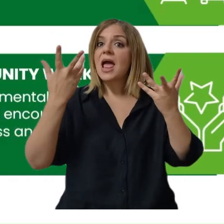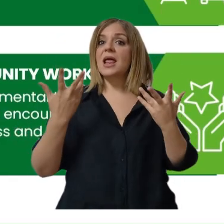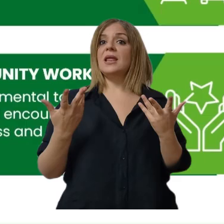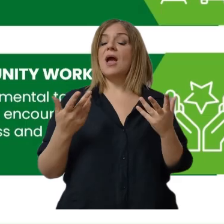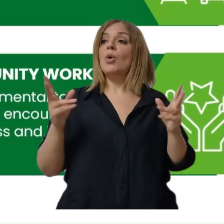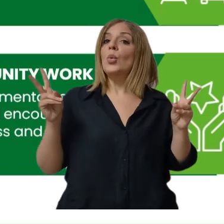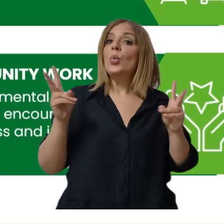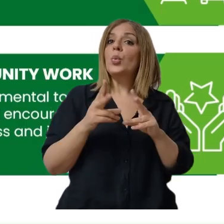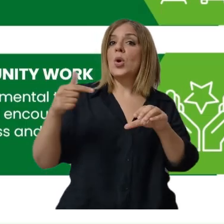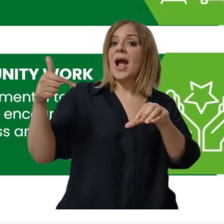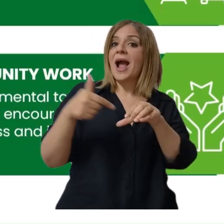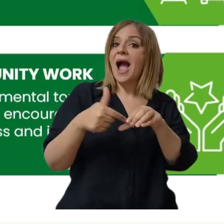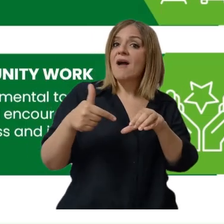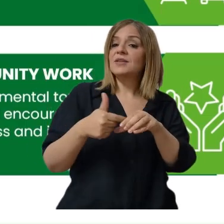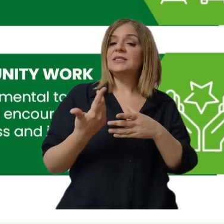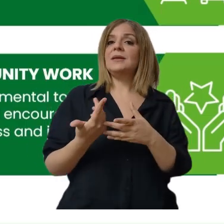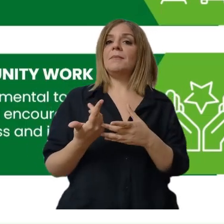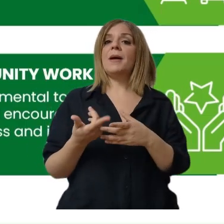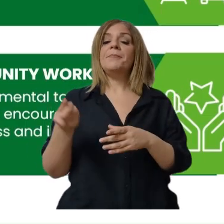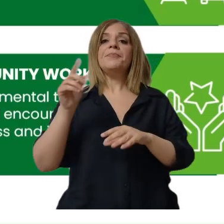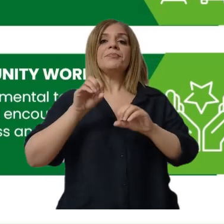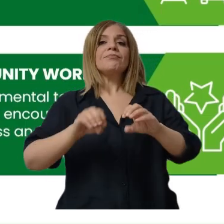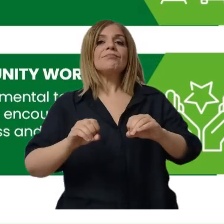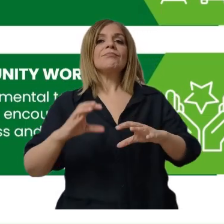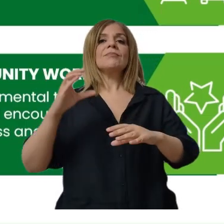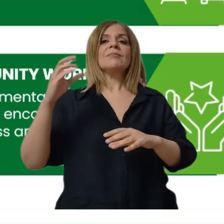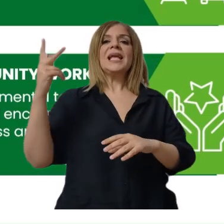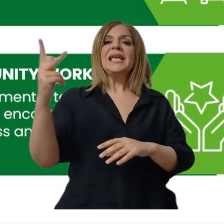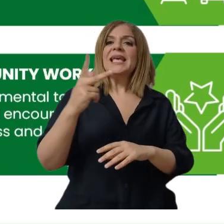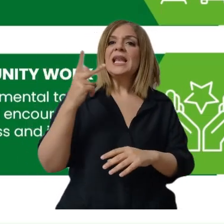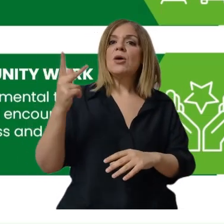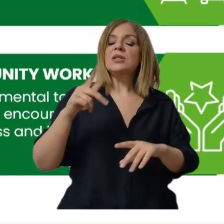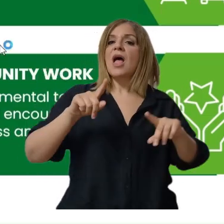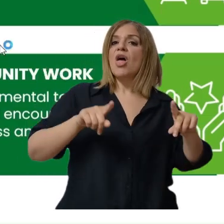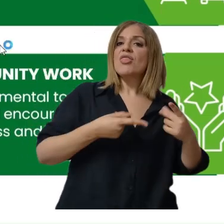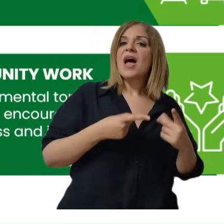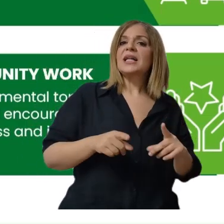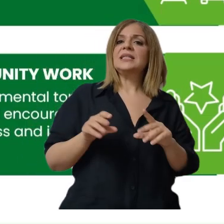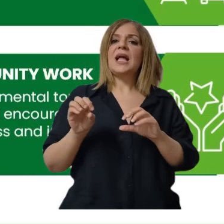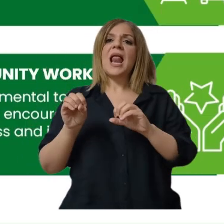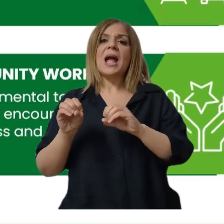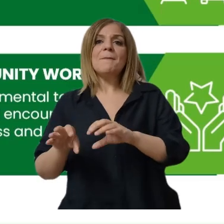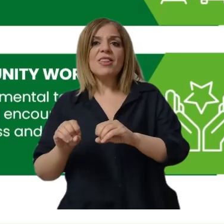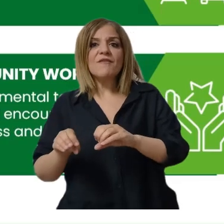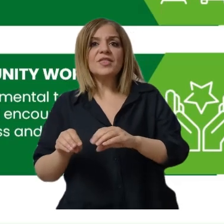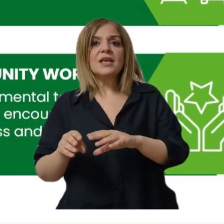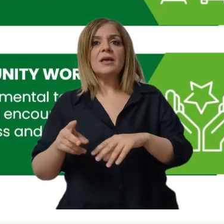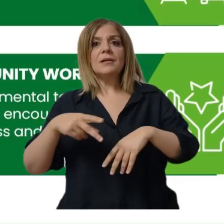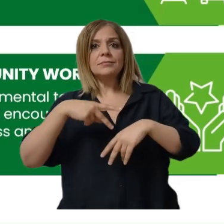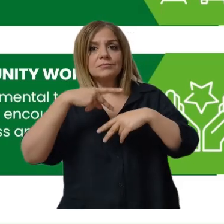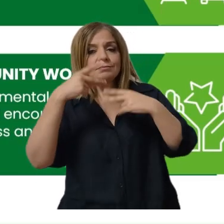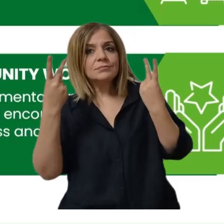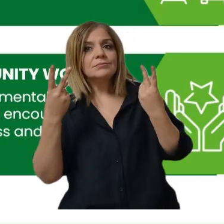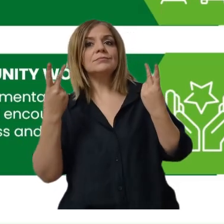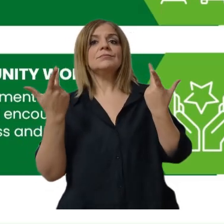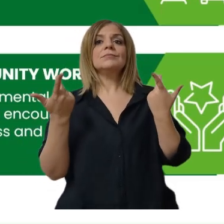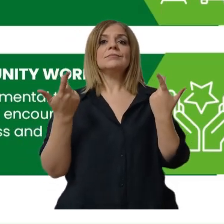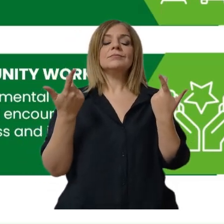burning fuels. And in the education and community sector, teachers and trainers